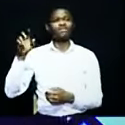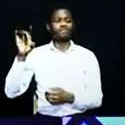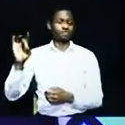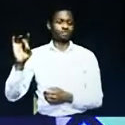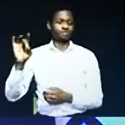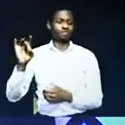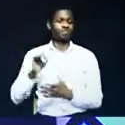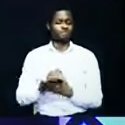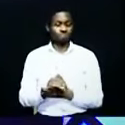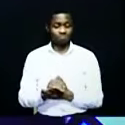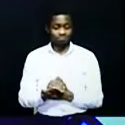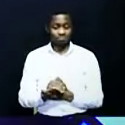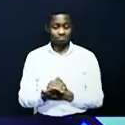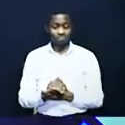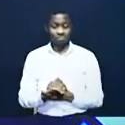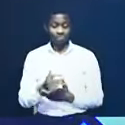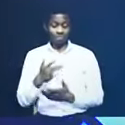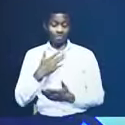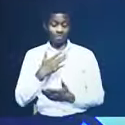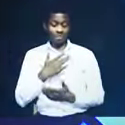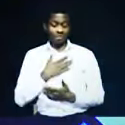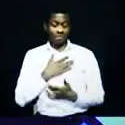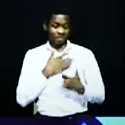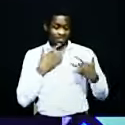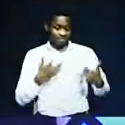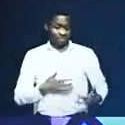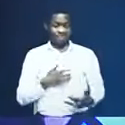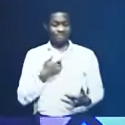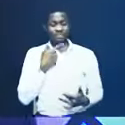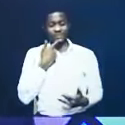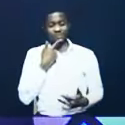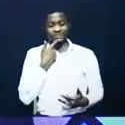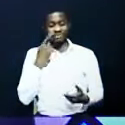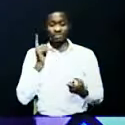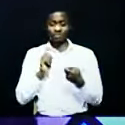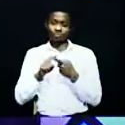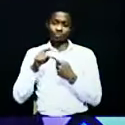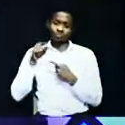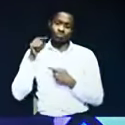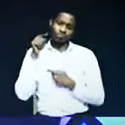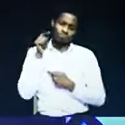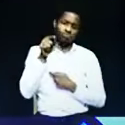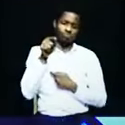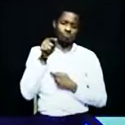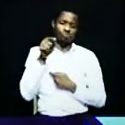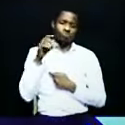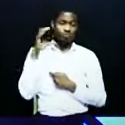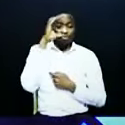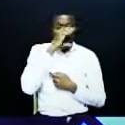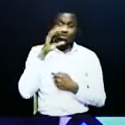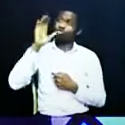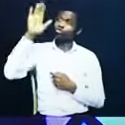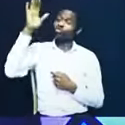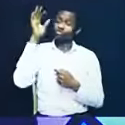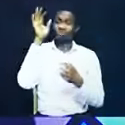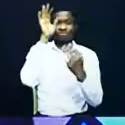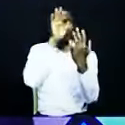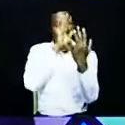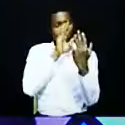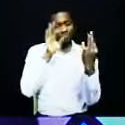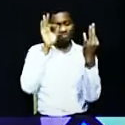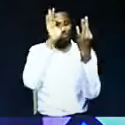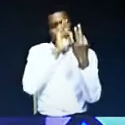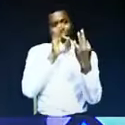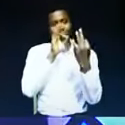verse 8. My heart says to you, seek his face. Your face, Lord, I